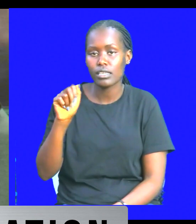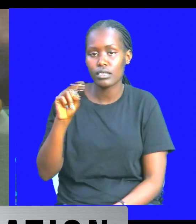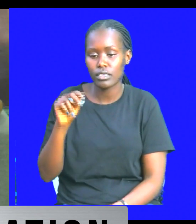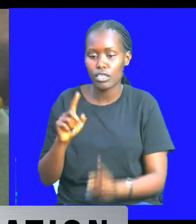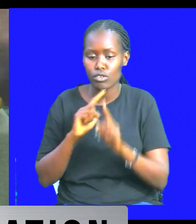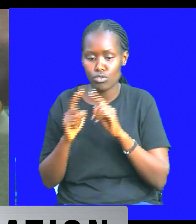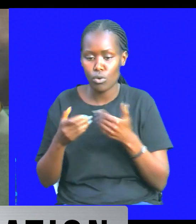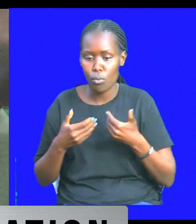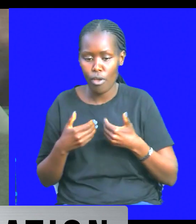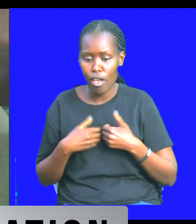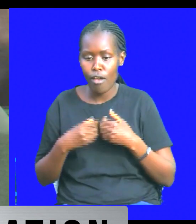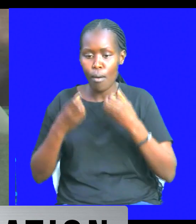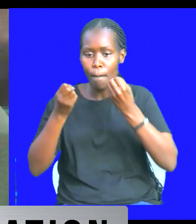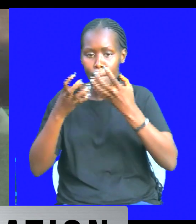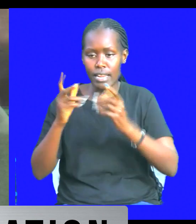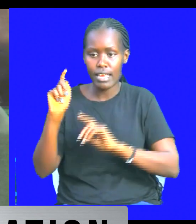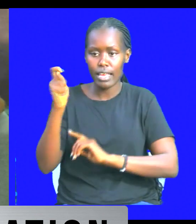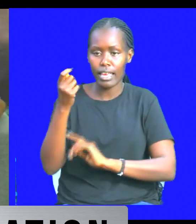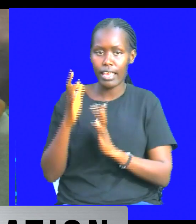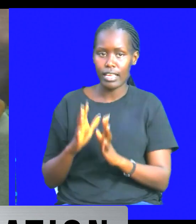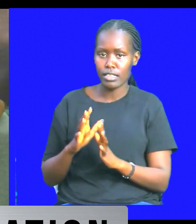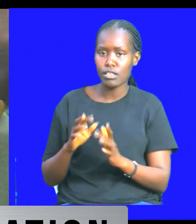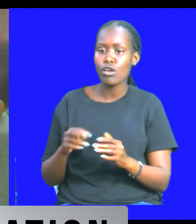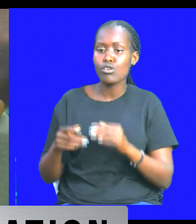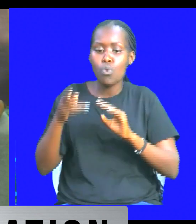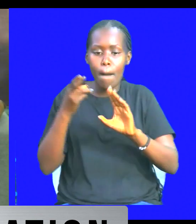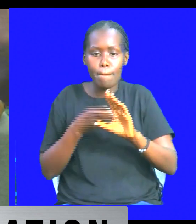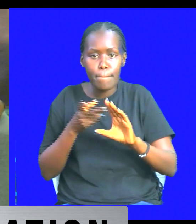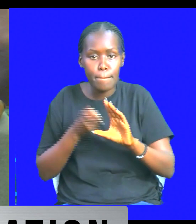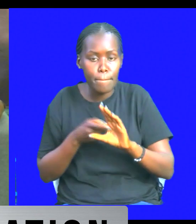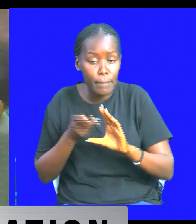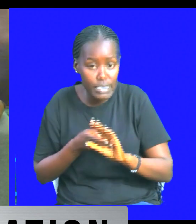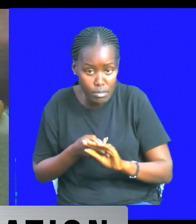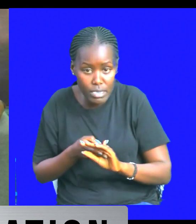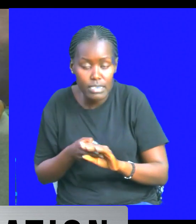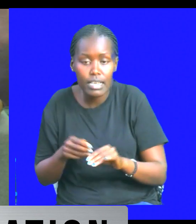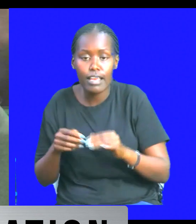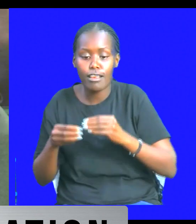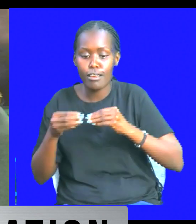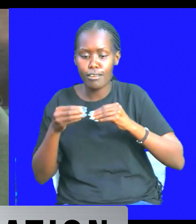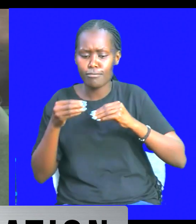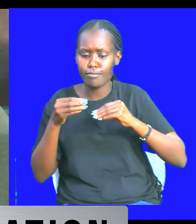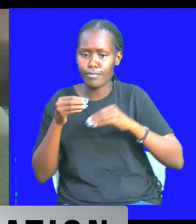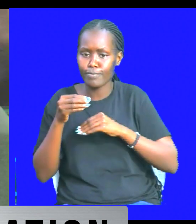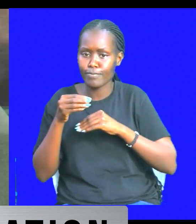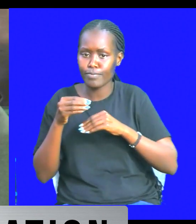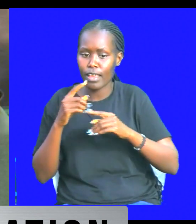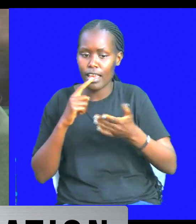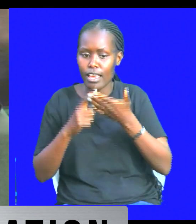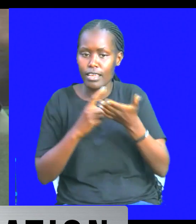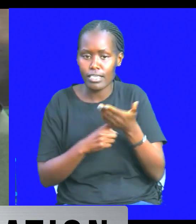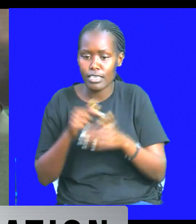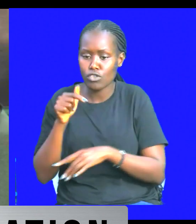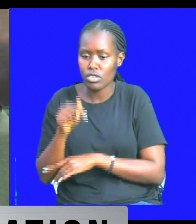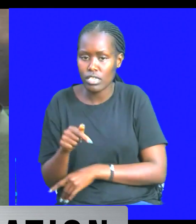many Kenyans in this country that must participate in this process. Because the problem that you are facing is that if the two parties make a